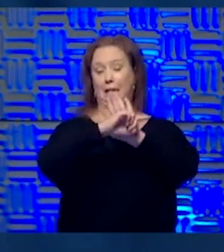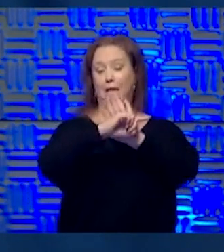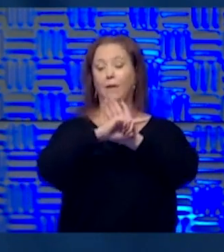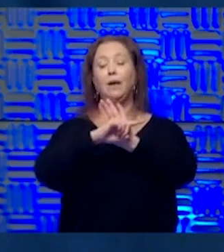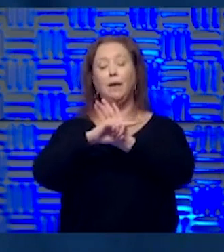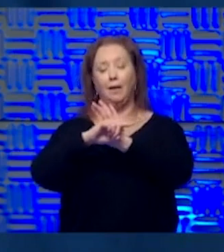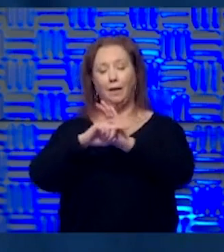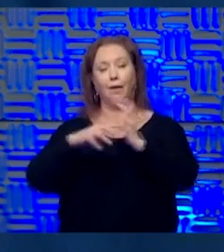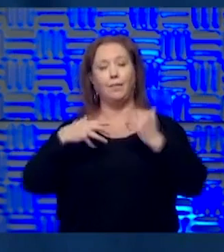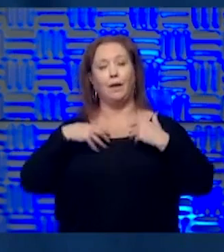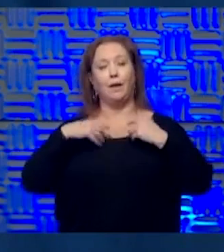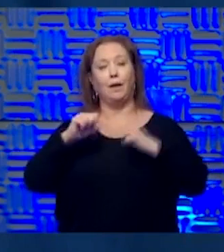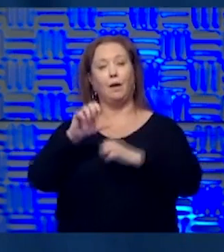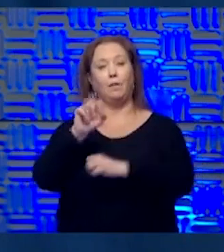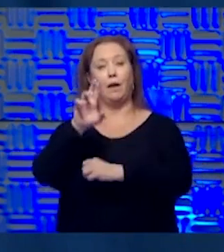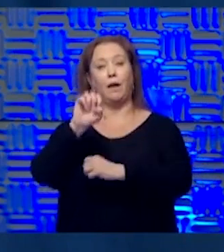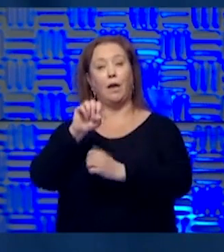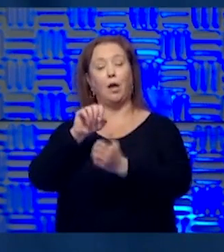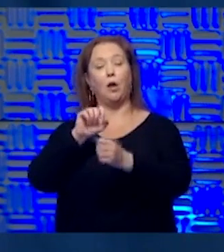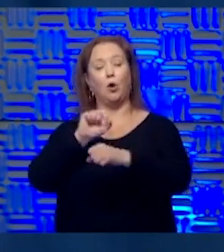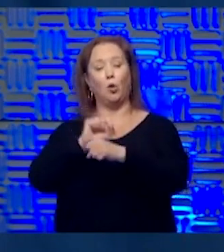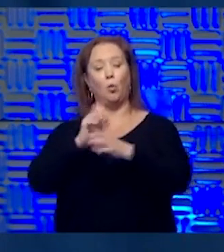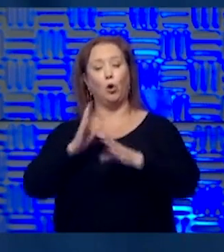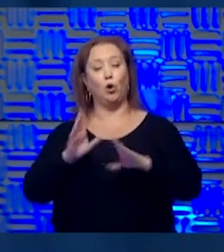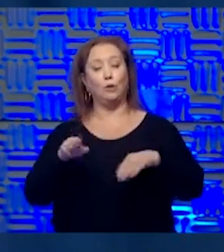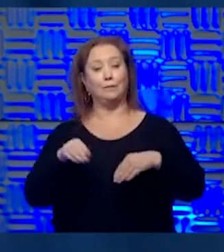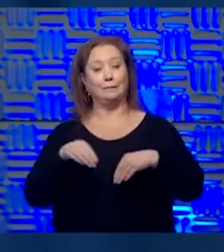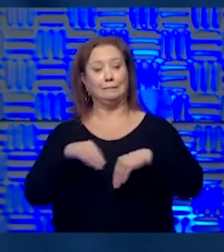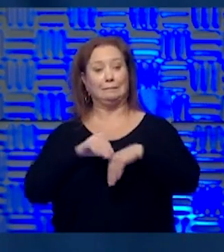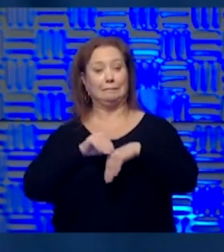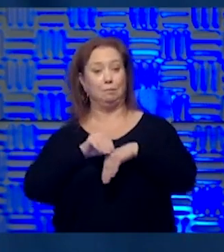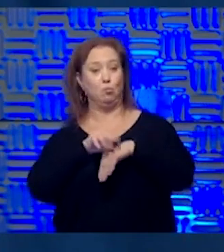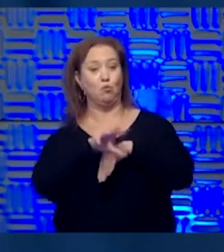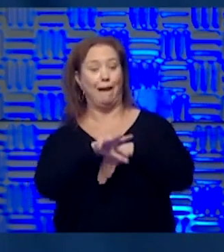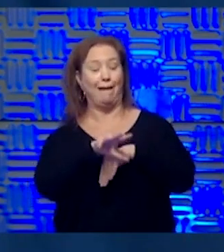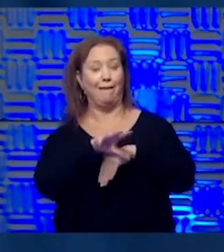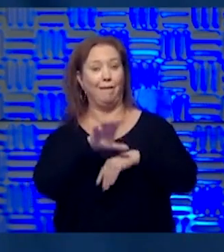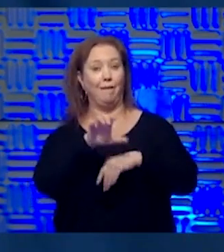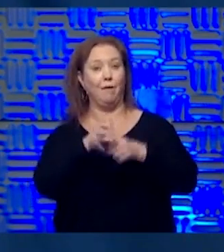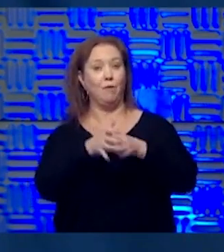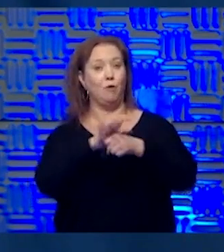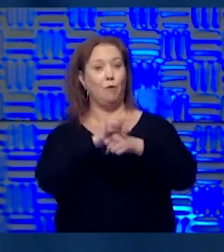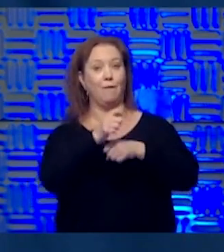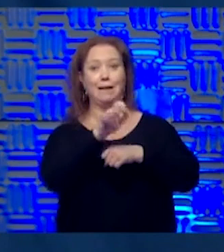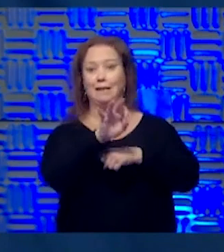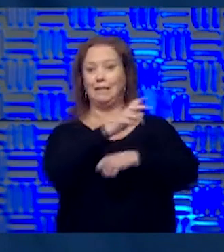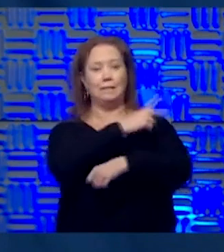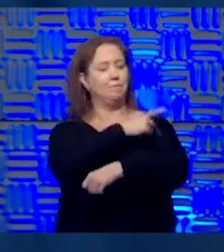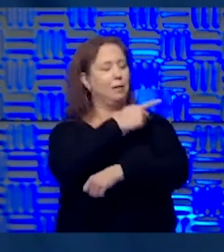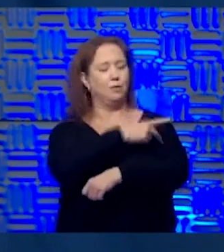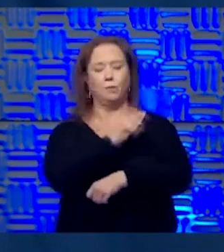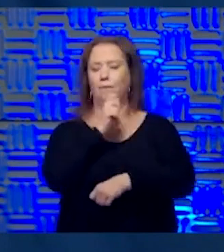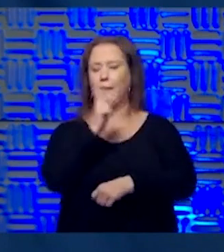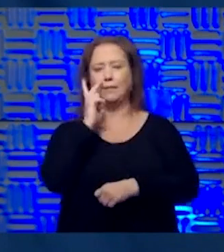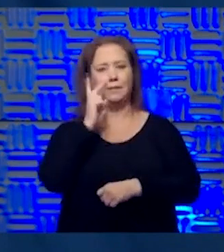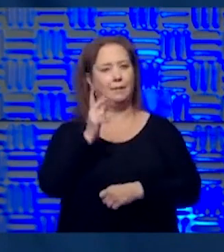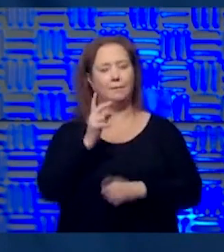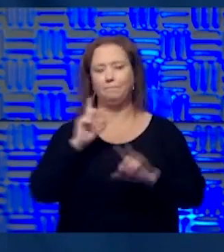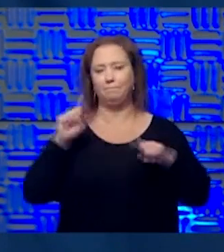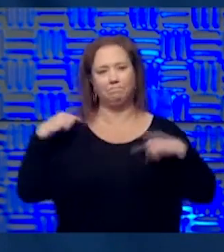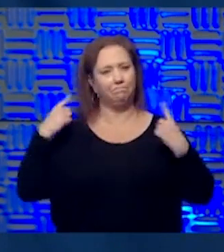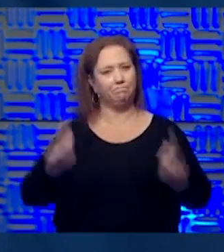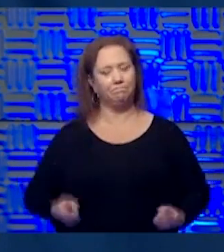workers giving COVID-19 to patients, we have not seen any of that again. And now we